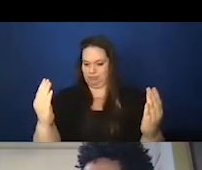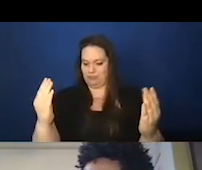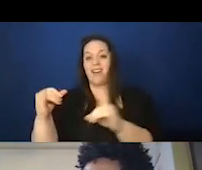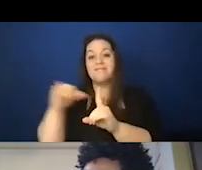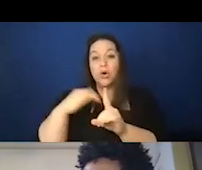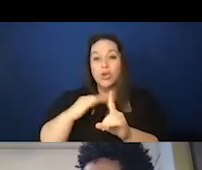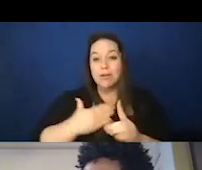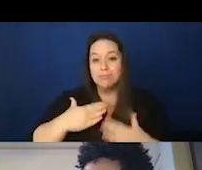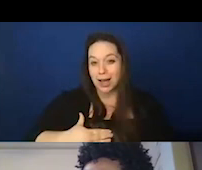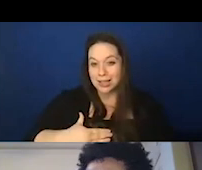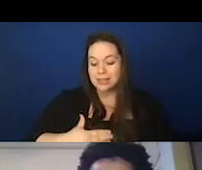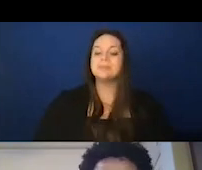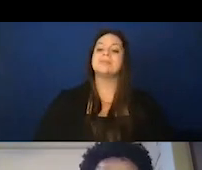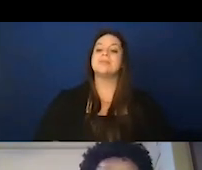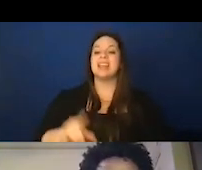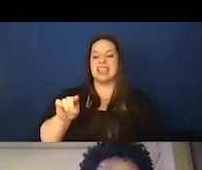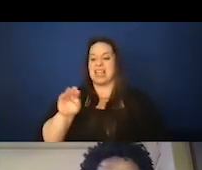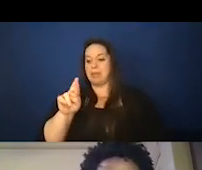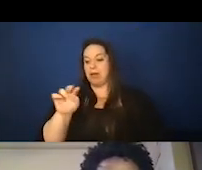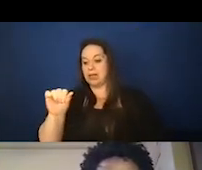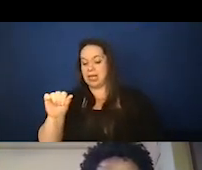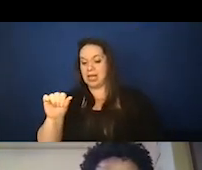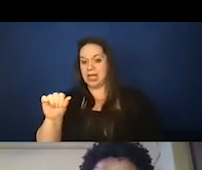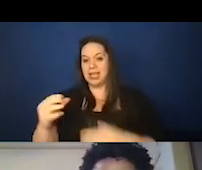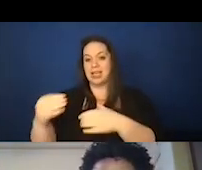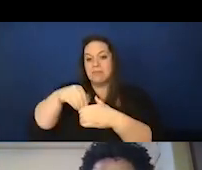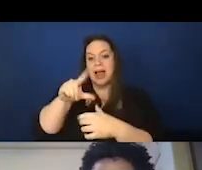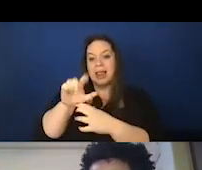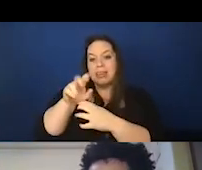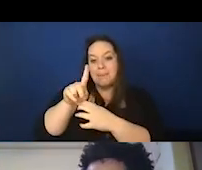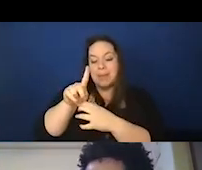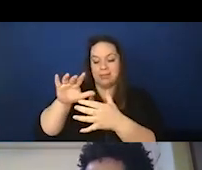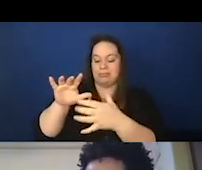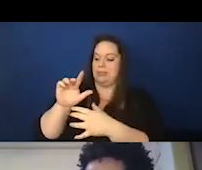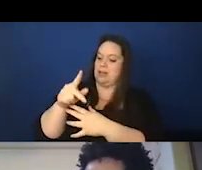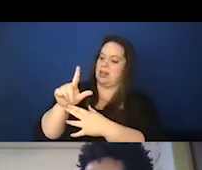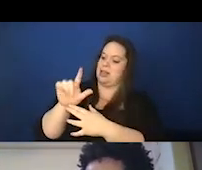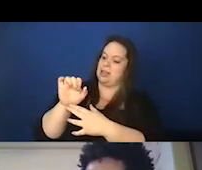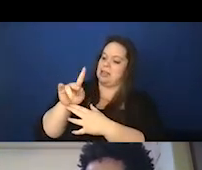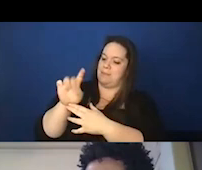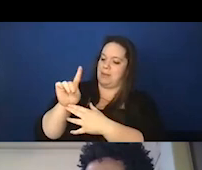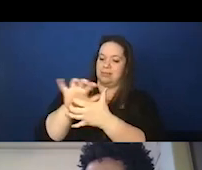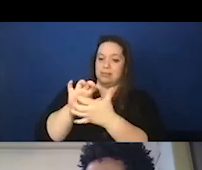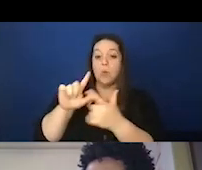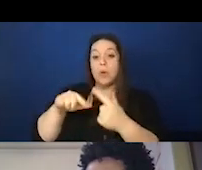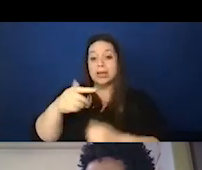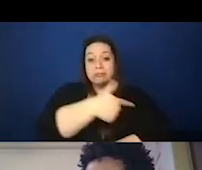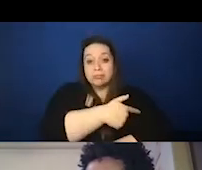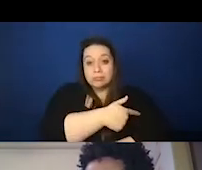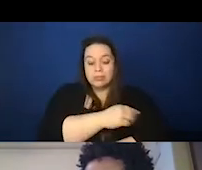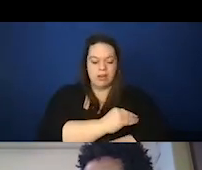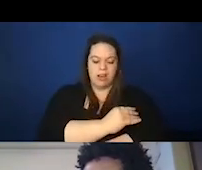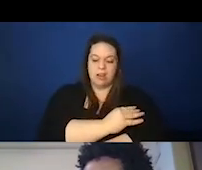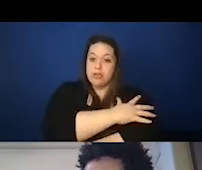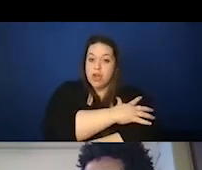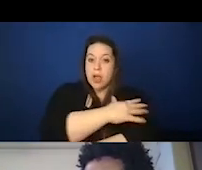you got this messenger RNA that gets put in a lipid particle that when you get it injected, it actually migrates into the muscle.